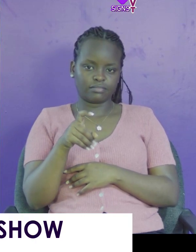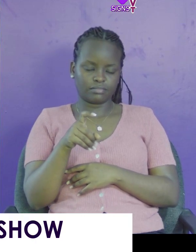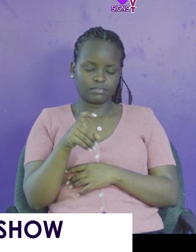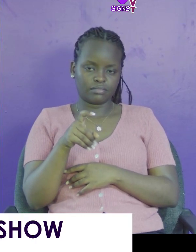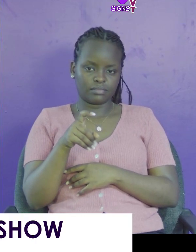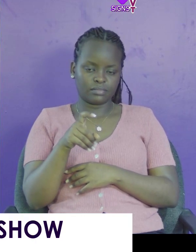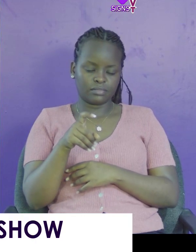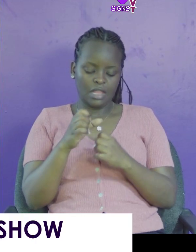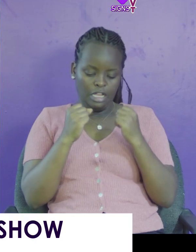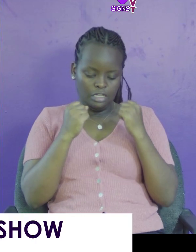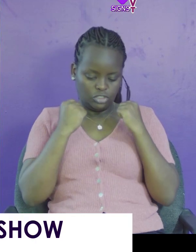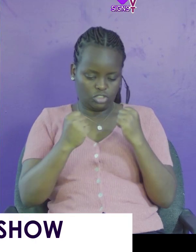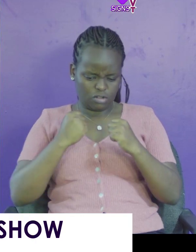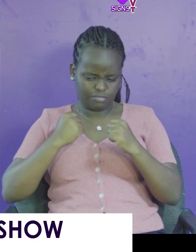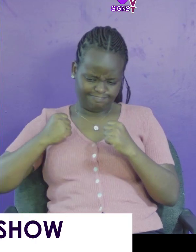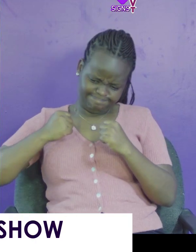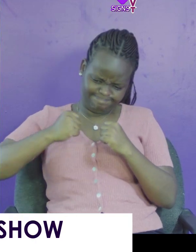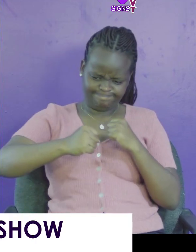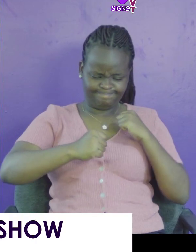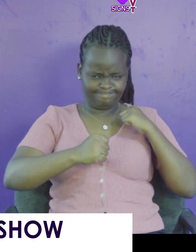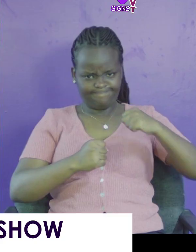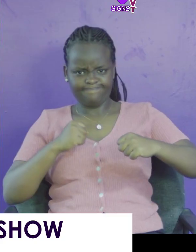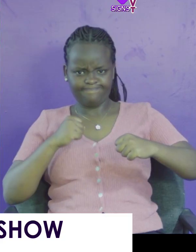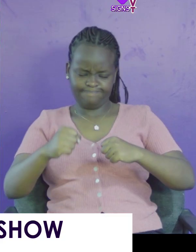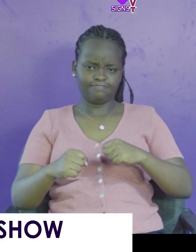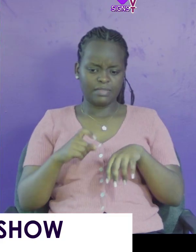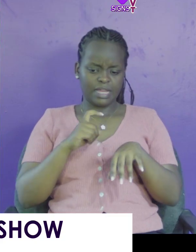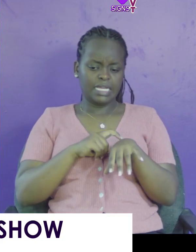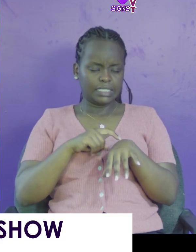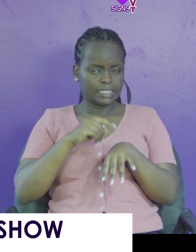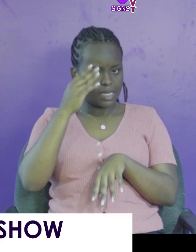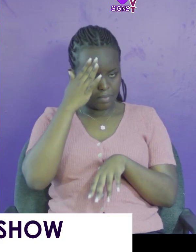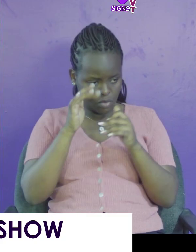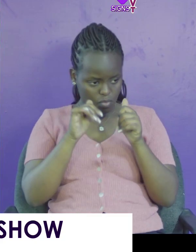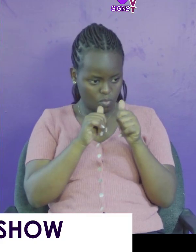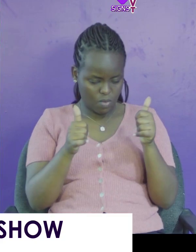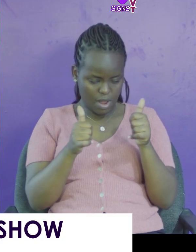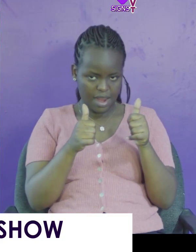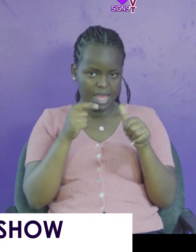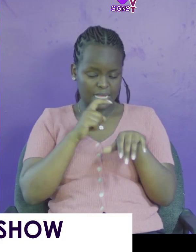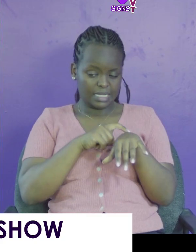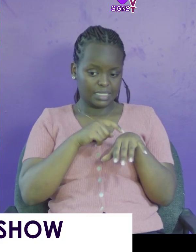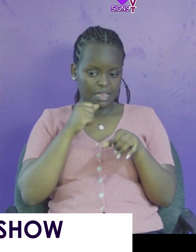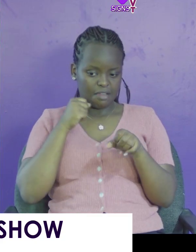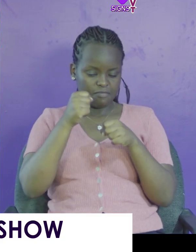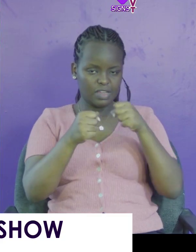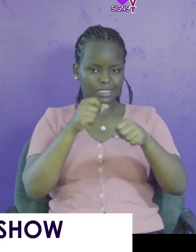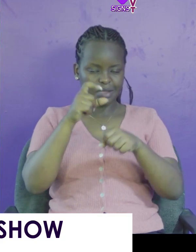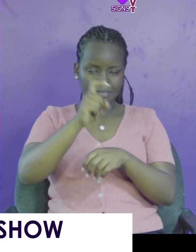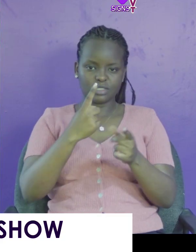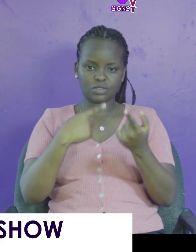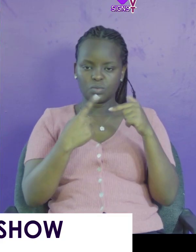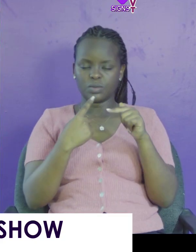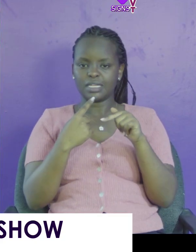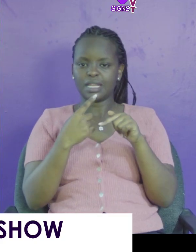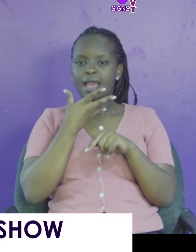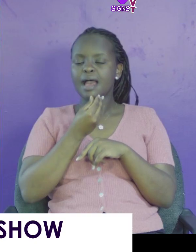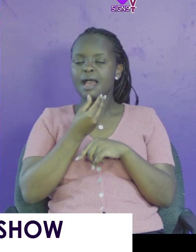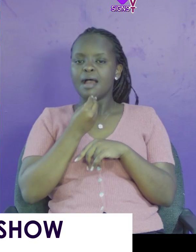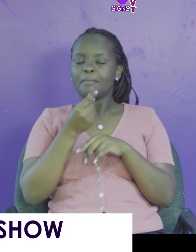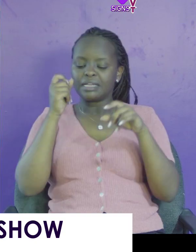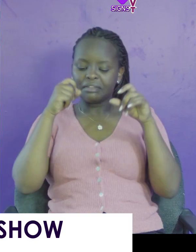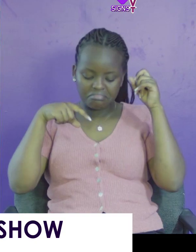to be strong to fight, like what you have said, that when when you fight, you have to win, that a man does not